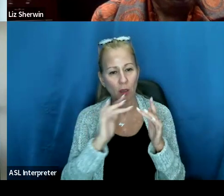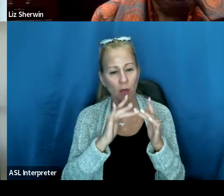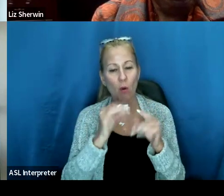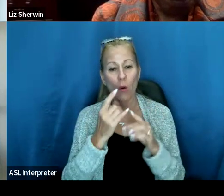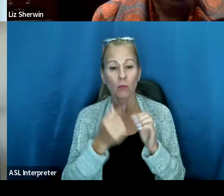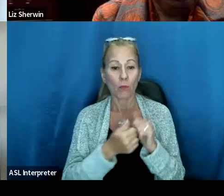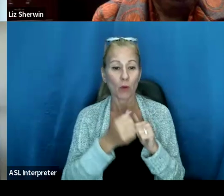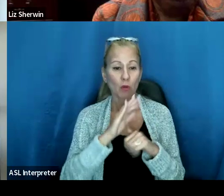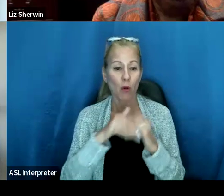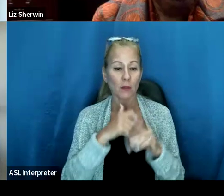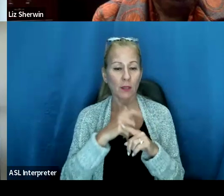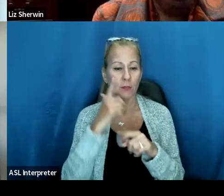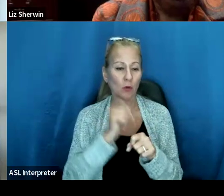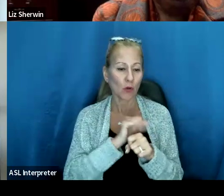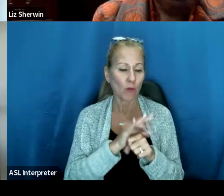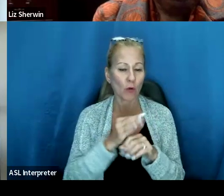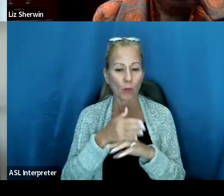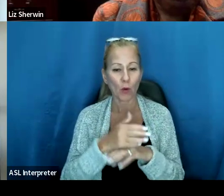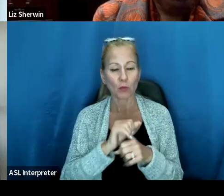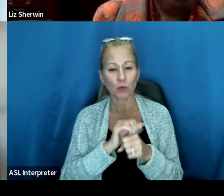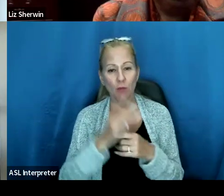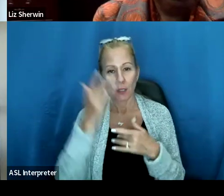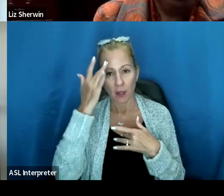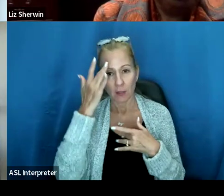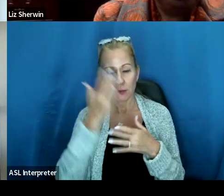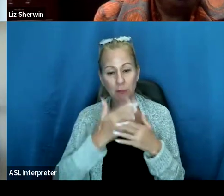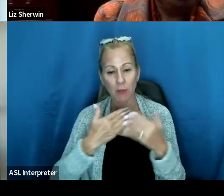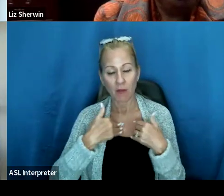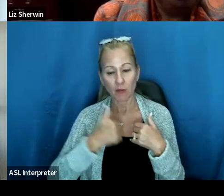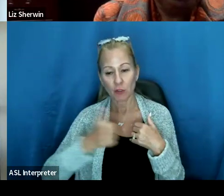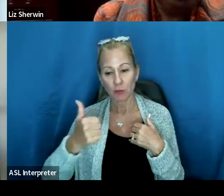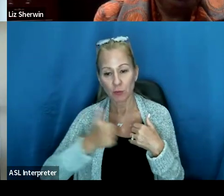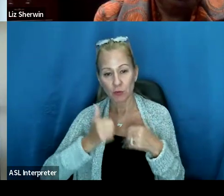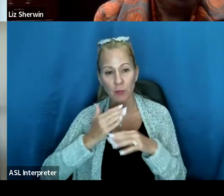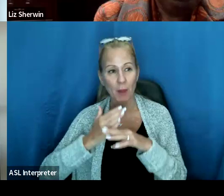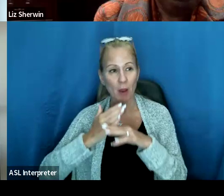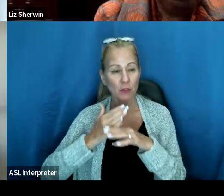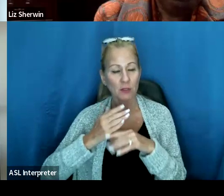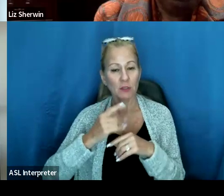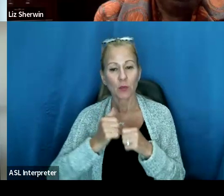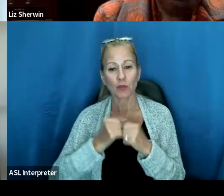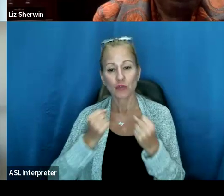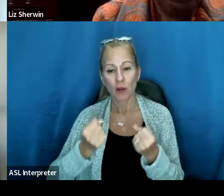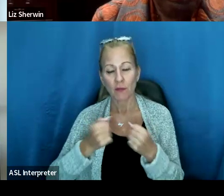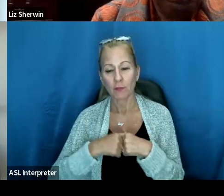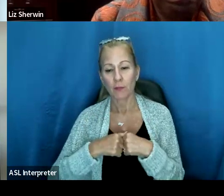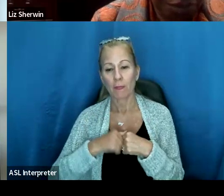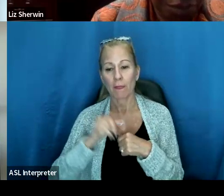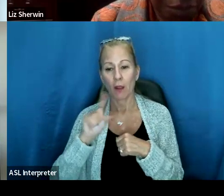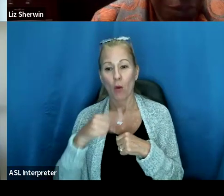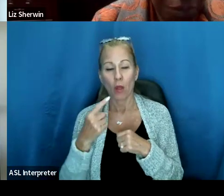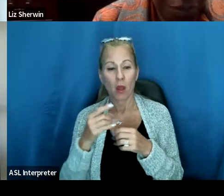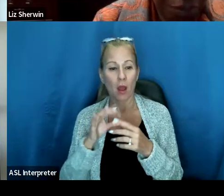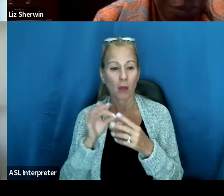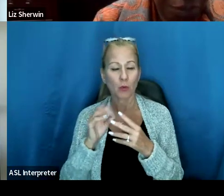of the time due to COVID or post-COVID illness. Some have transportation barriers with driving is the only option